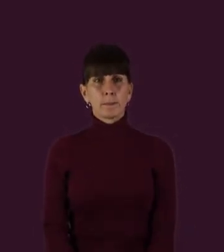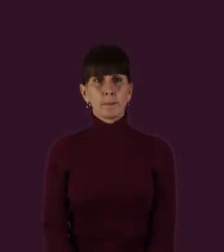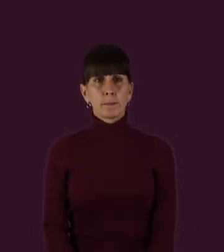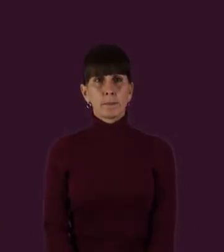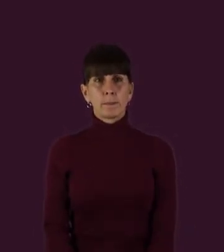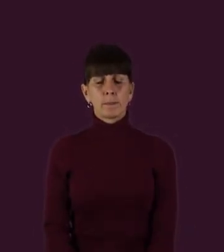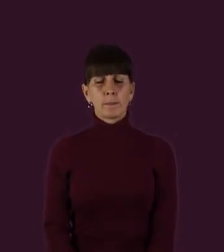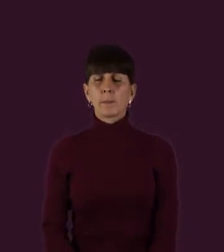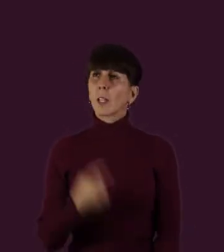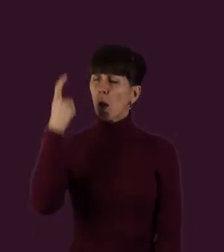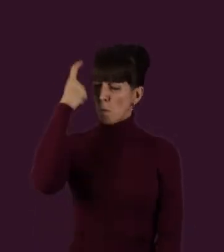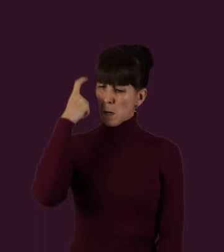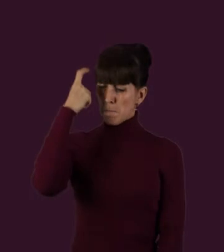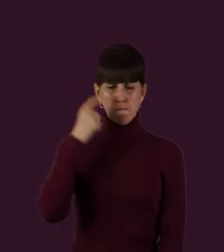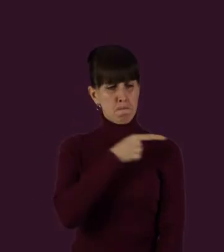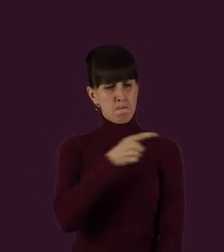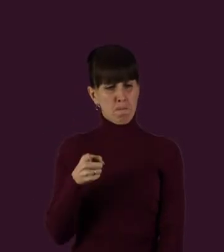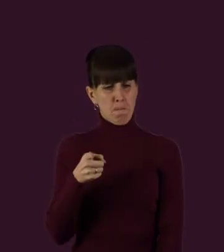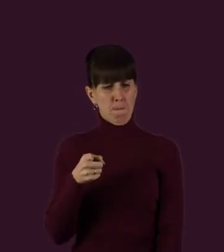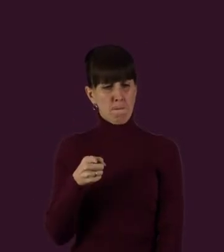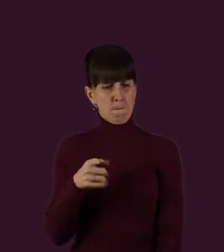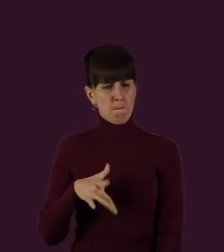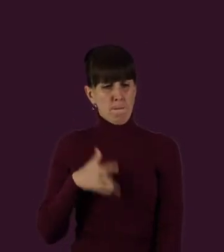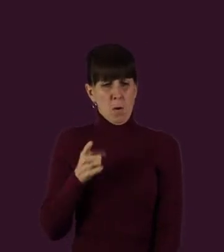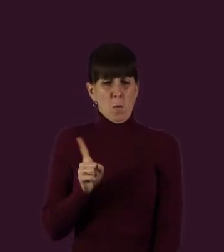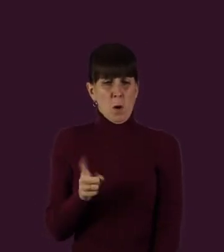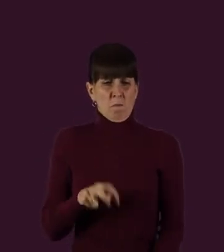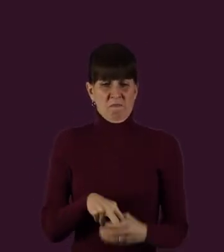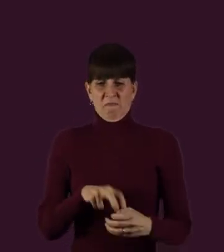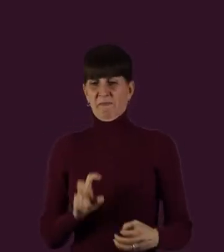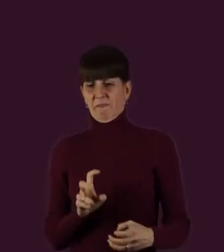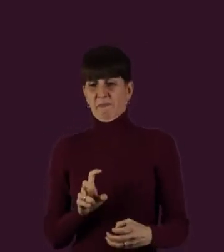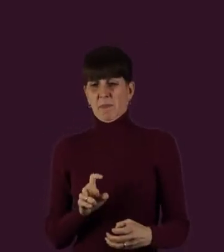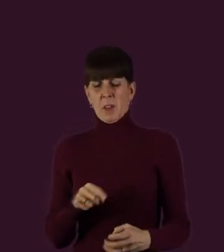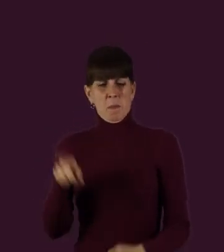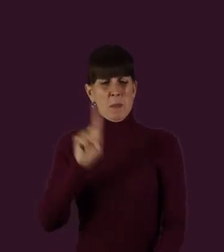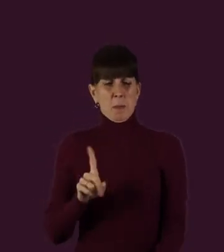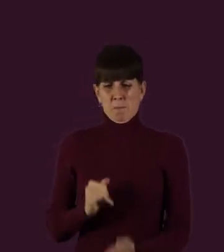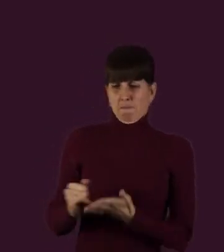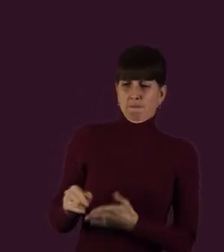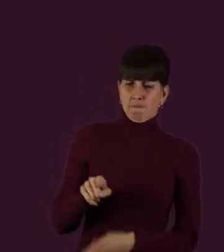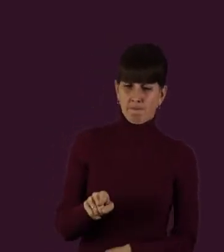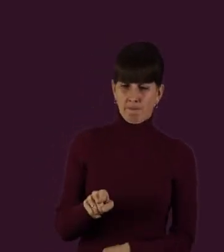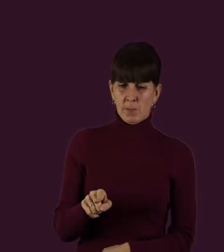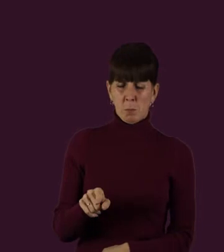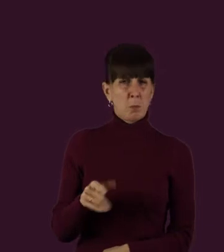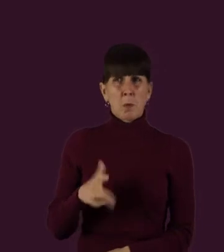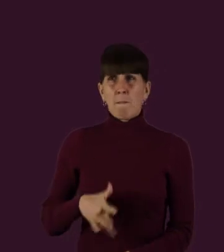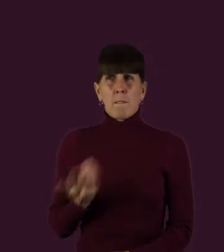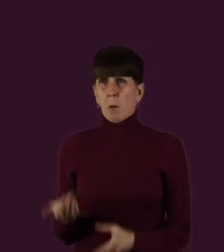I wonder if you have ever felt excluded by people. Have you ever felt like you don't fit